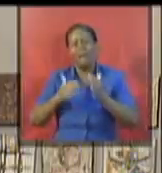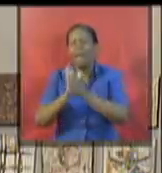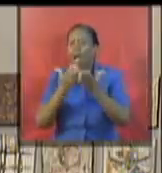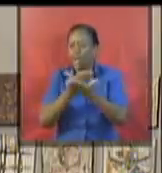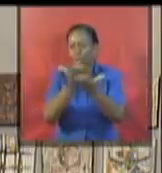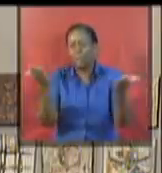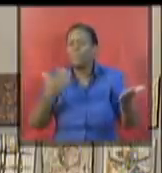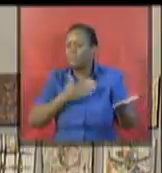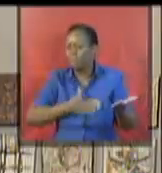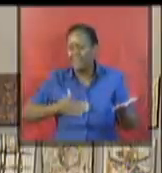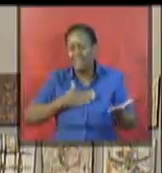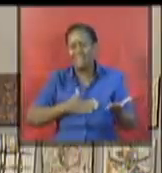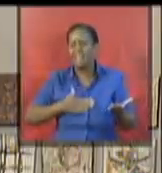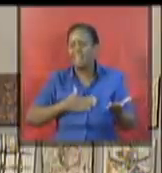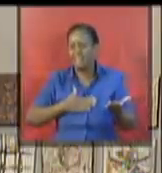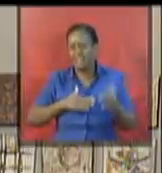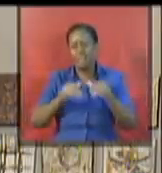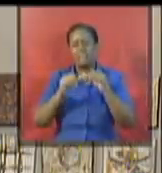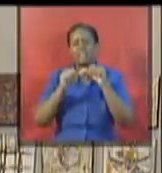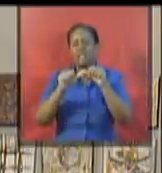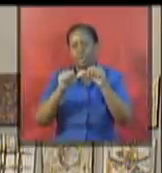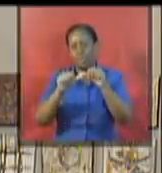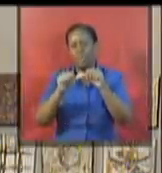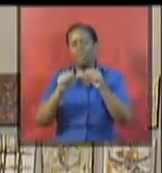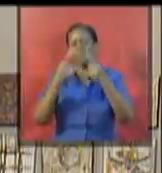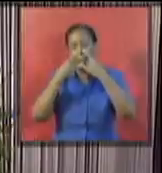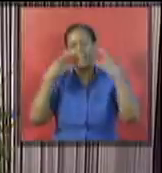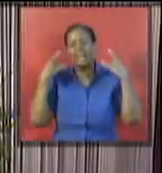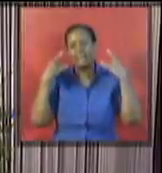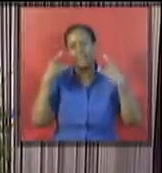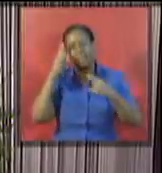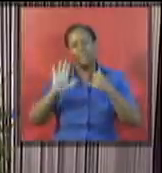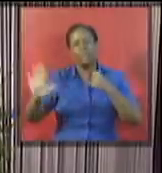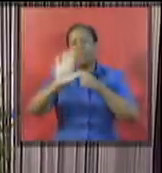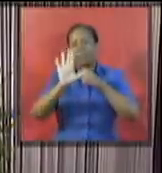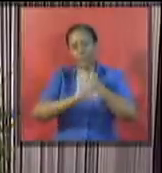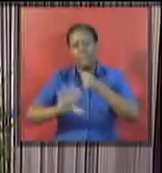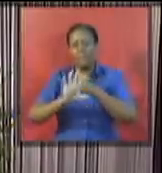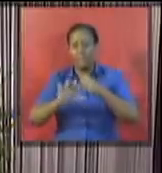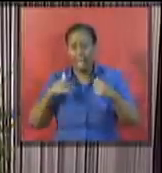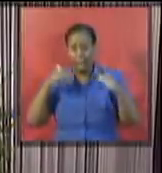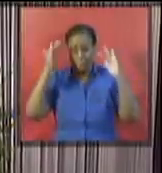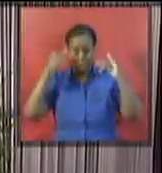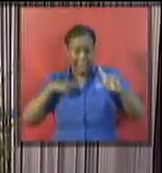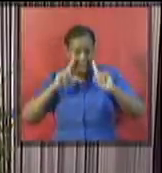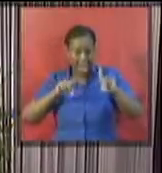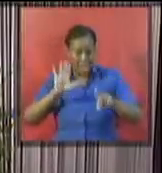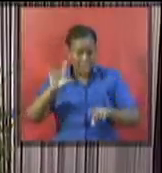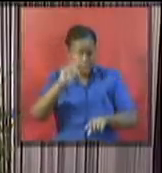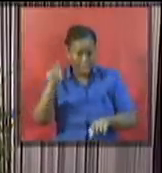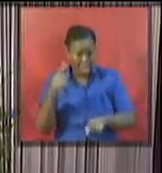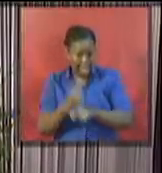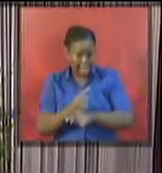wear your masks. I hope that addresses the question. Thank you very much, Dr. Nandram. And now we move